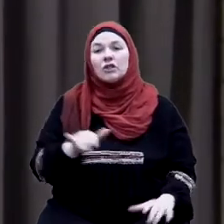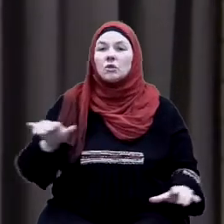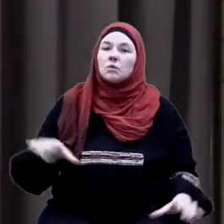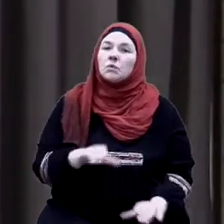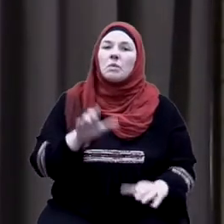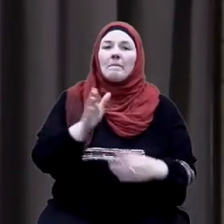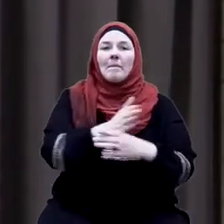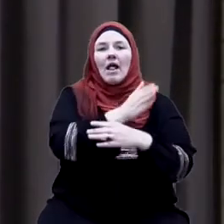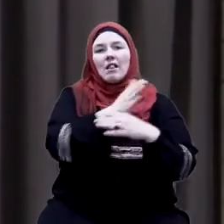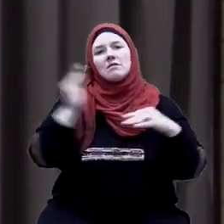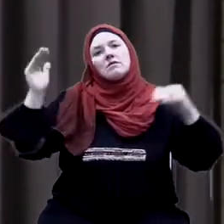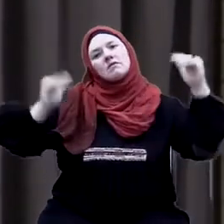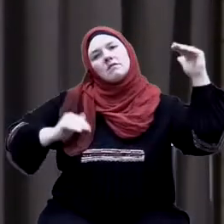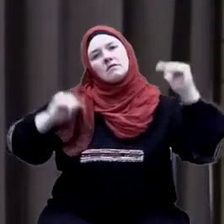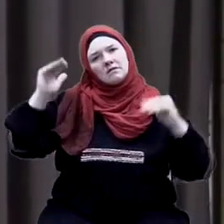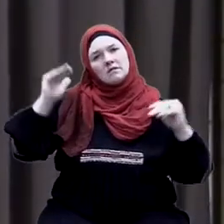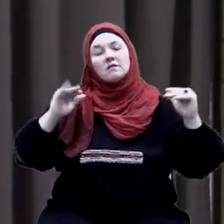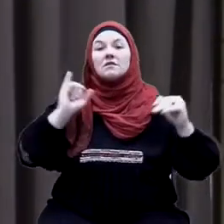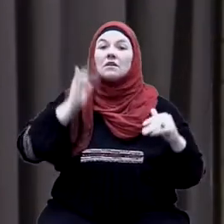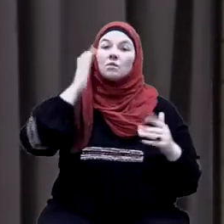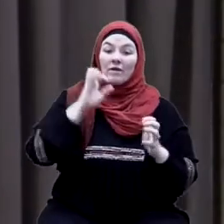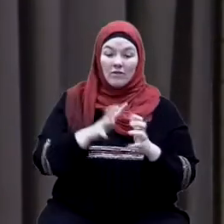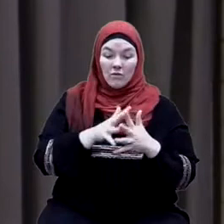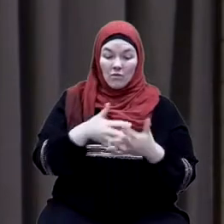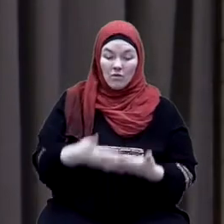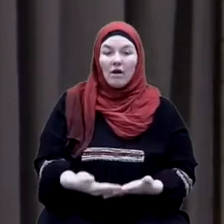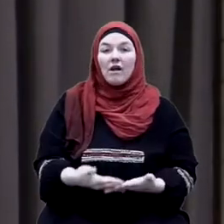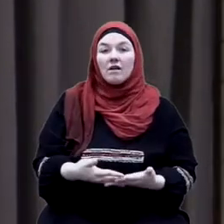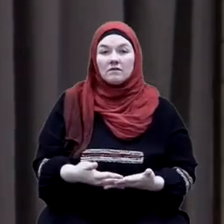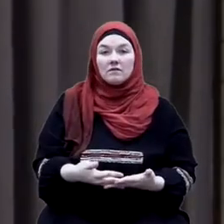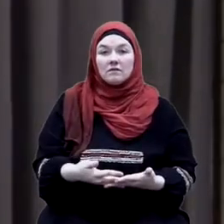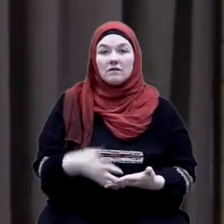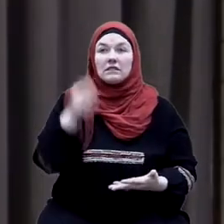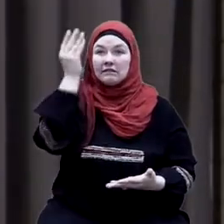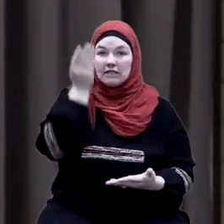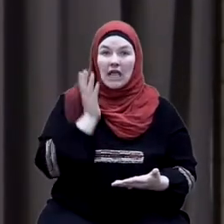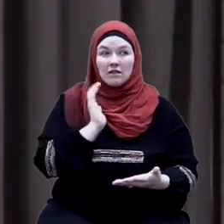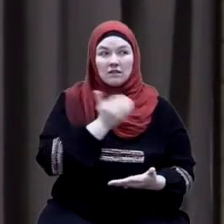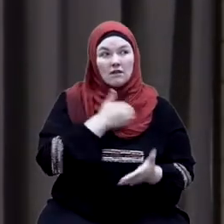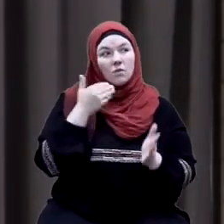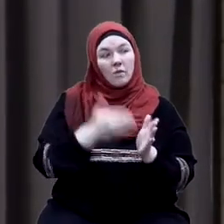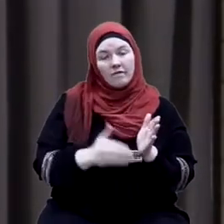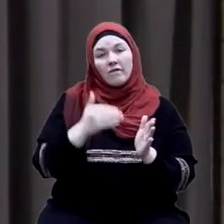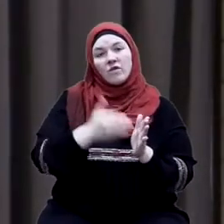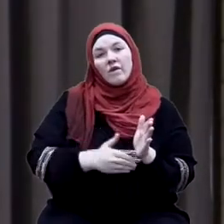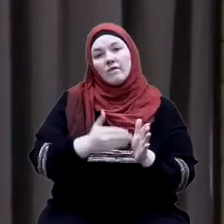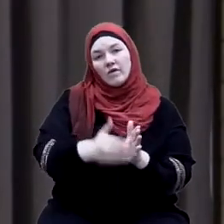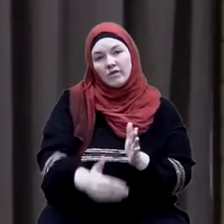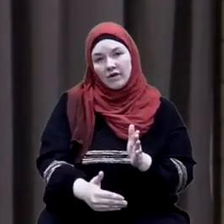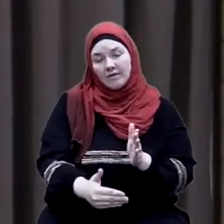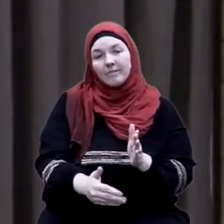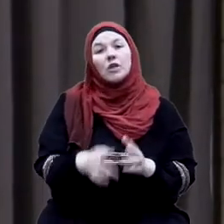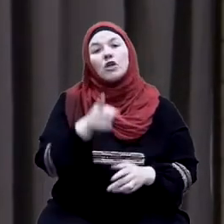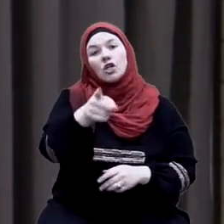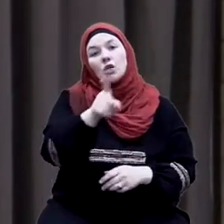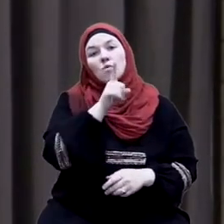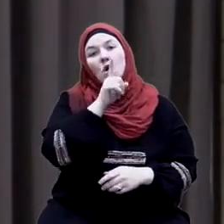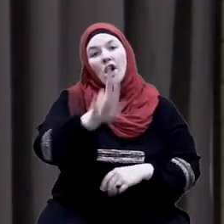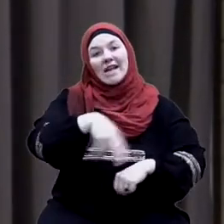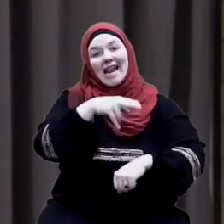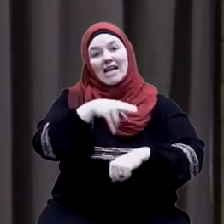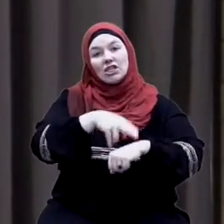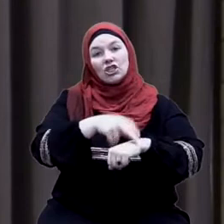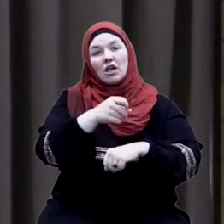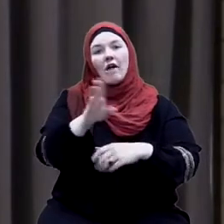the balance. And this is why the Quran calls us Ummatan Wasata. You are a nation